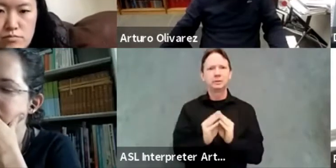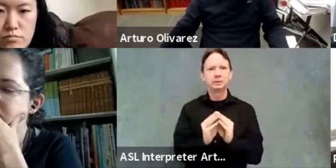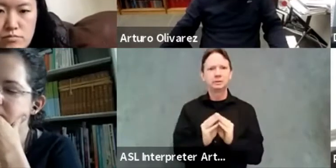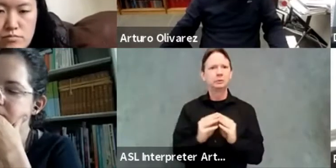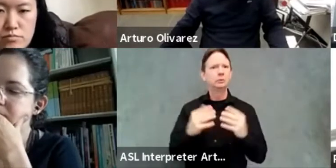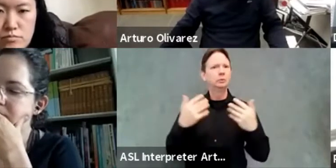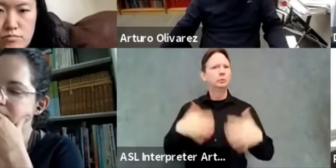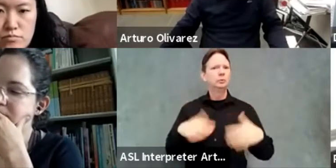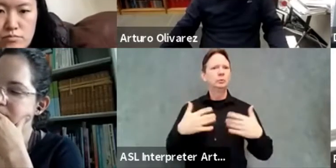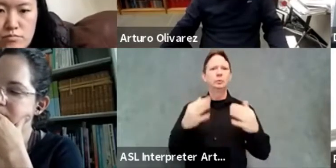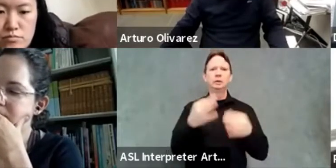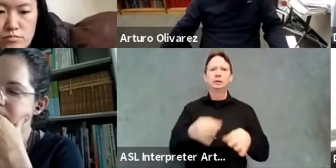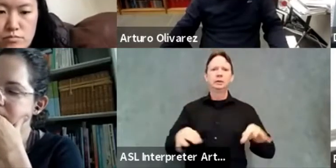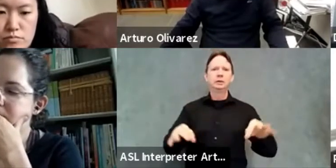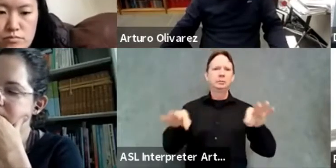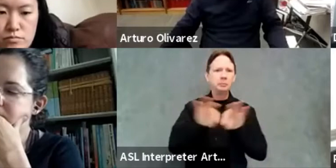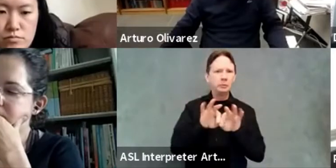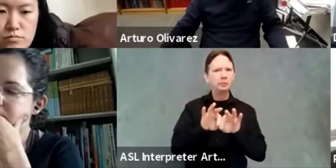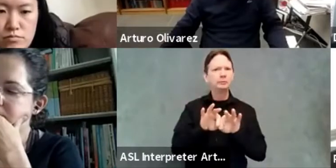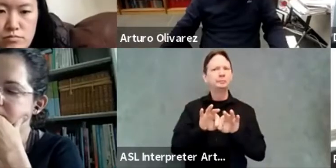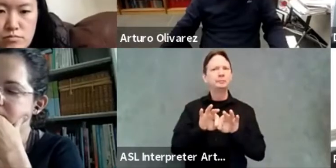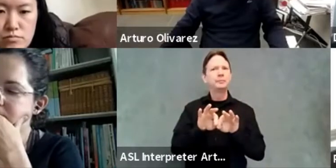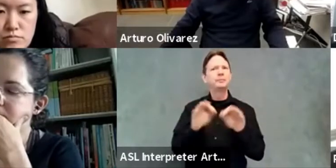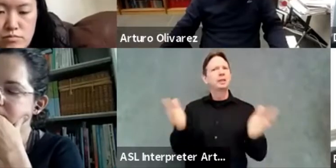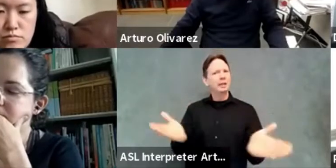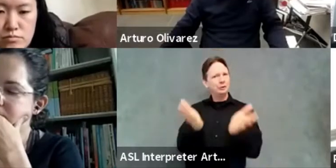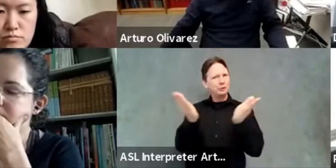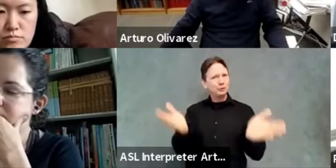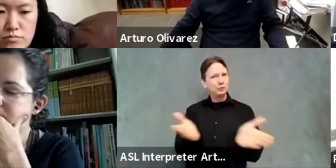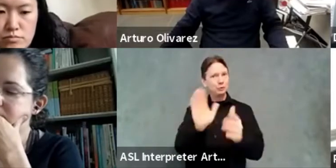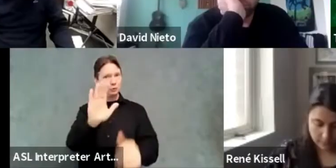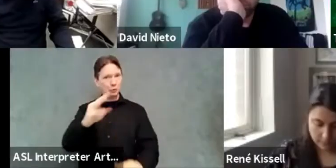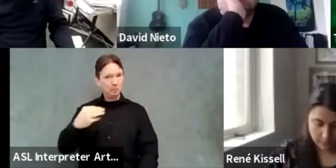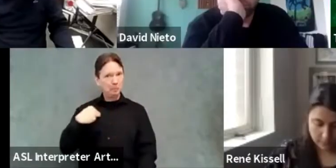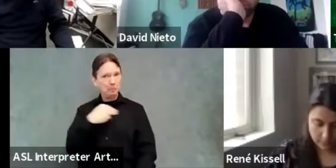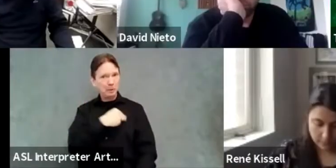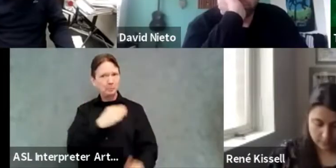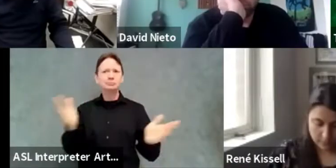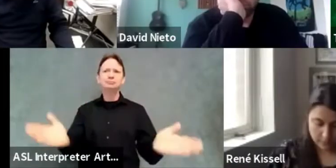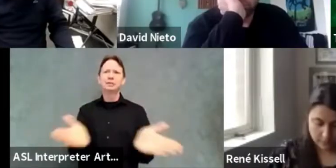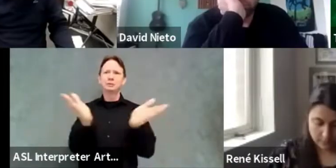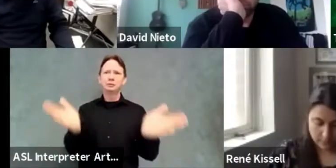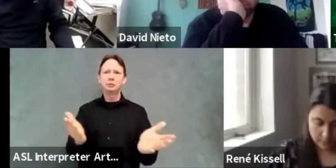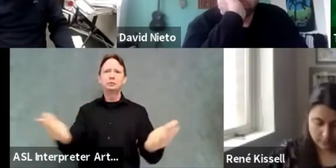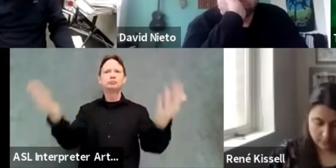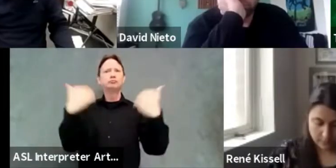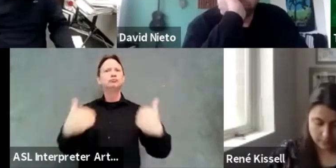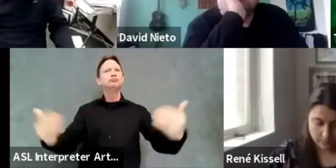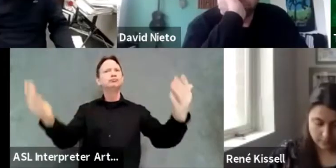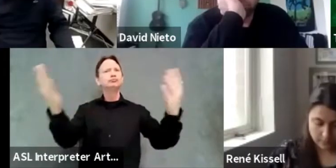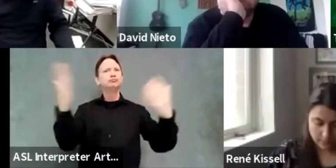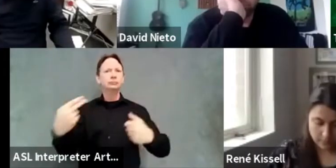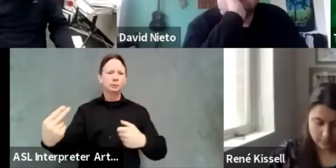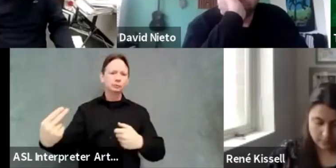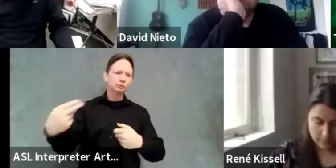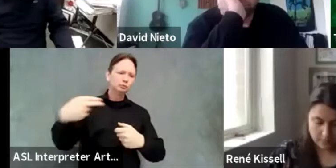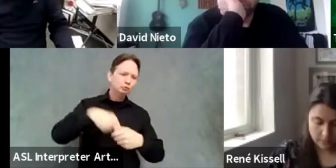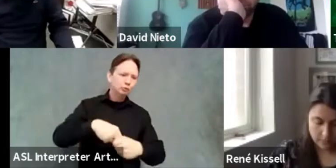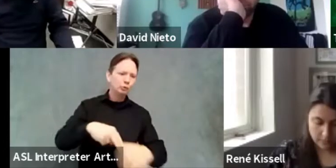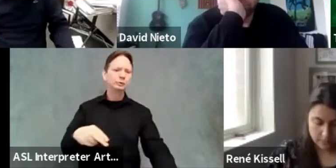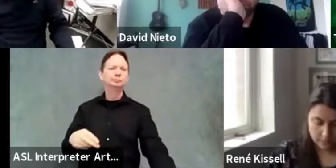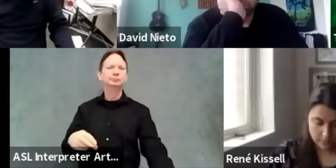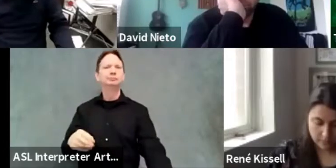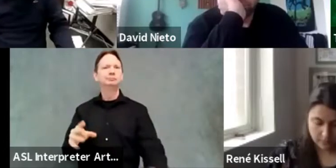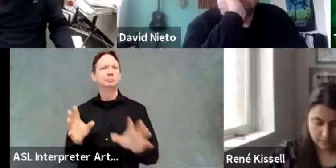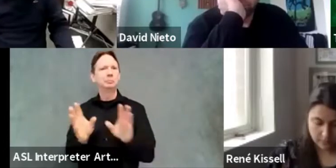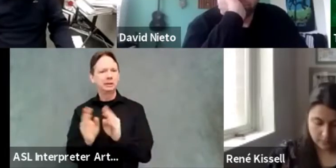content. This way you may have a paper which you've nominated, a best paper, or you may have nominated some other activity, and that's how you